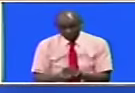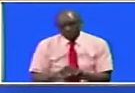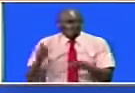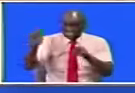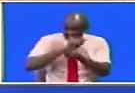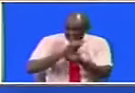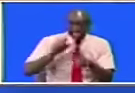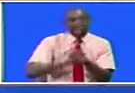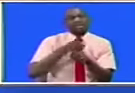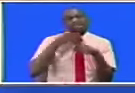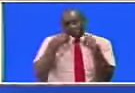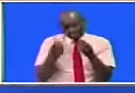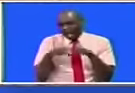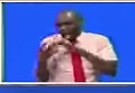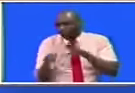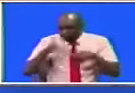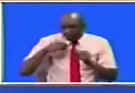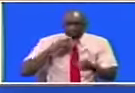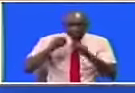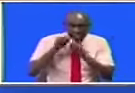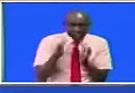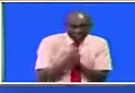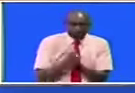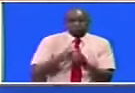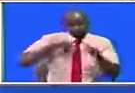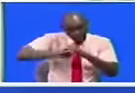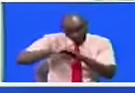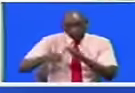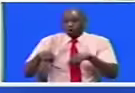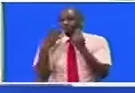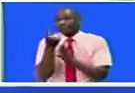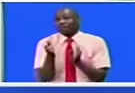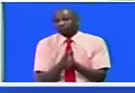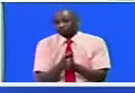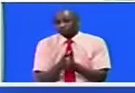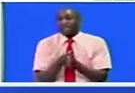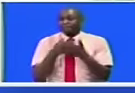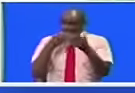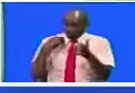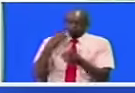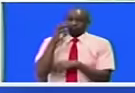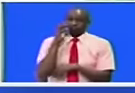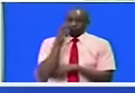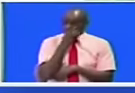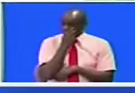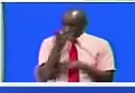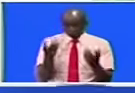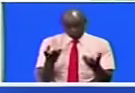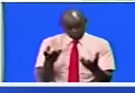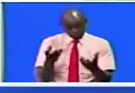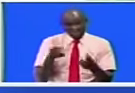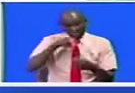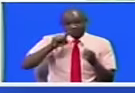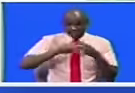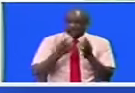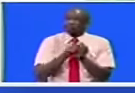and equipping farmers on how to manage animals and crop conflict. Before they do horticultural crops, they must do maize first as a major